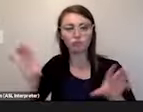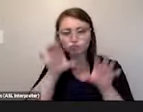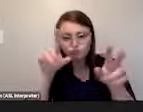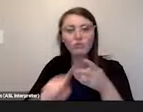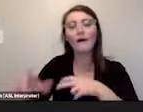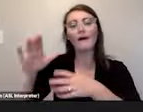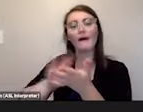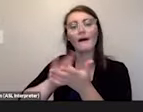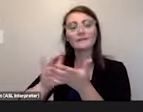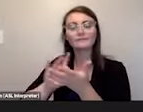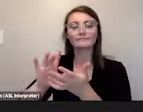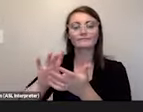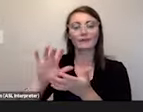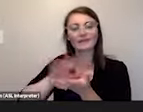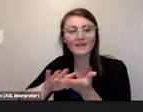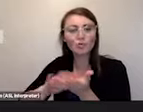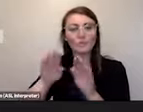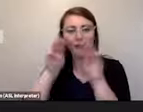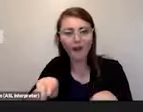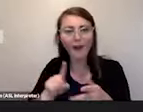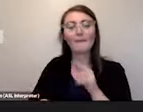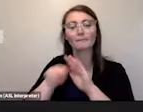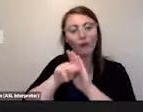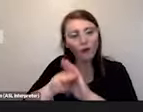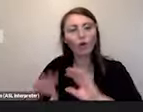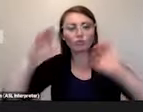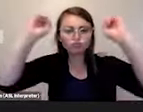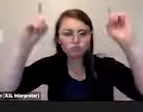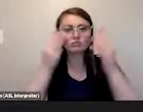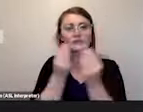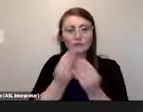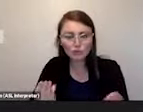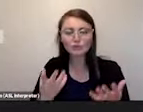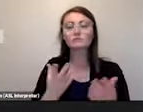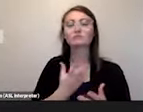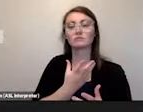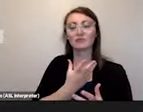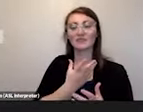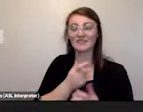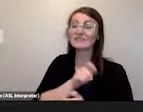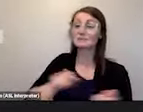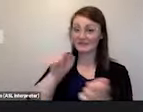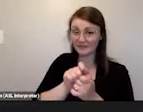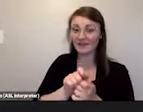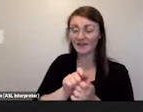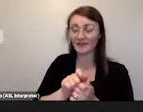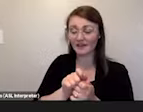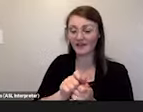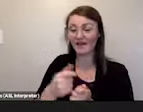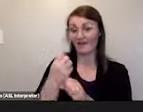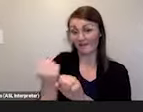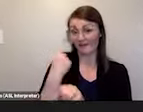tactile maps and models and educational materials. And specifically last year, I talked a